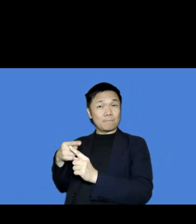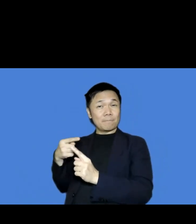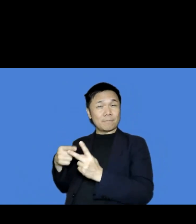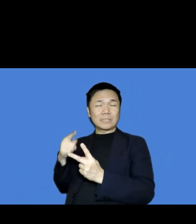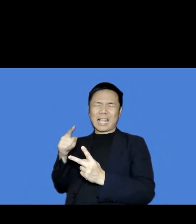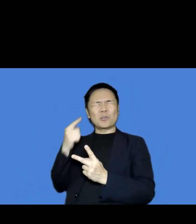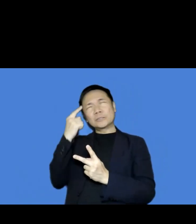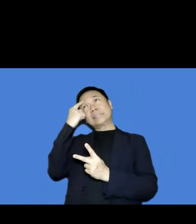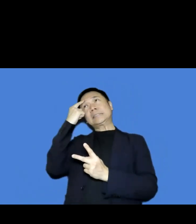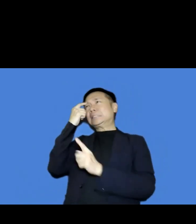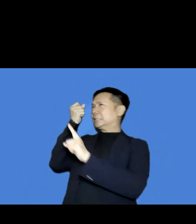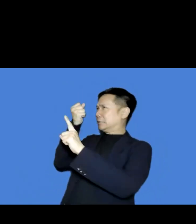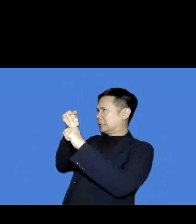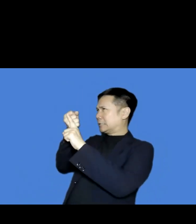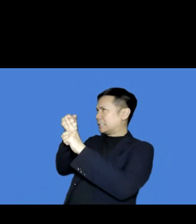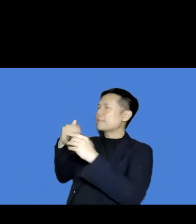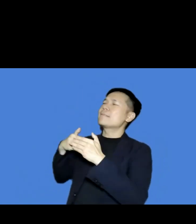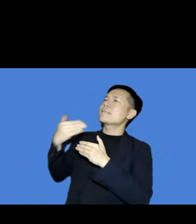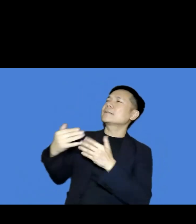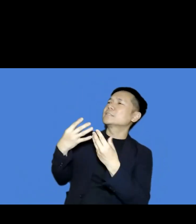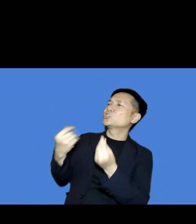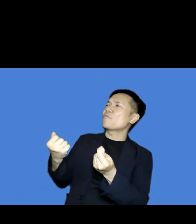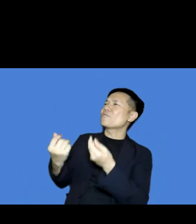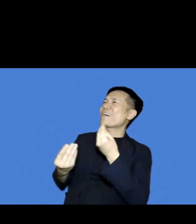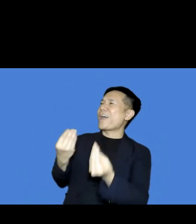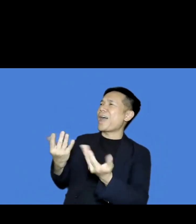it. The new